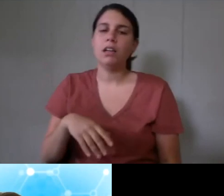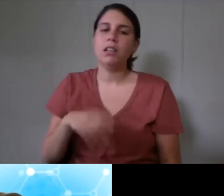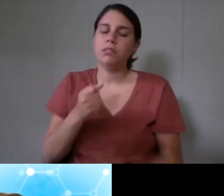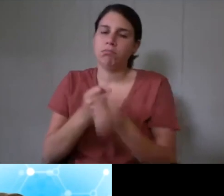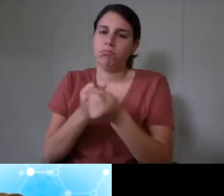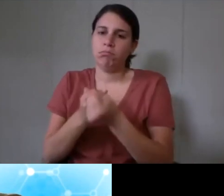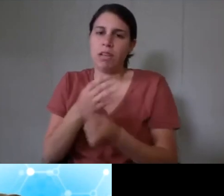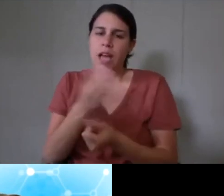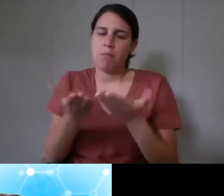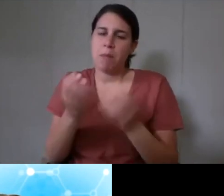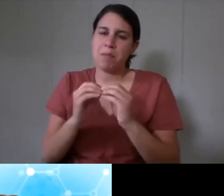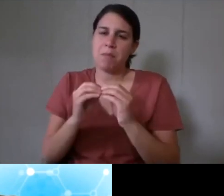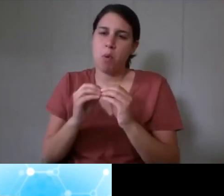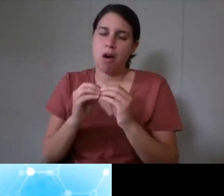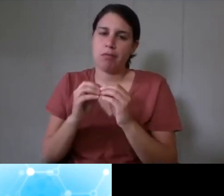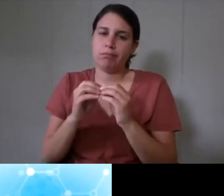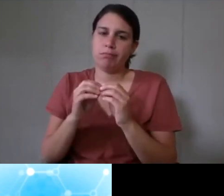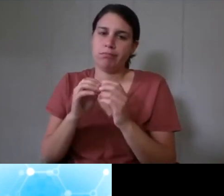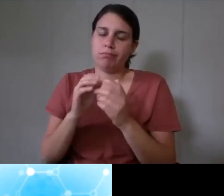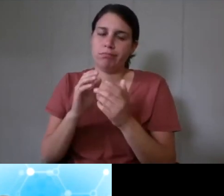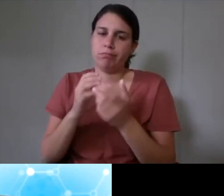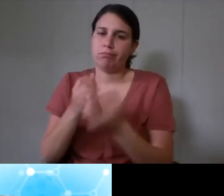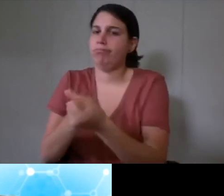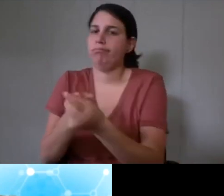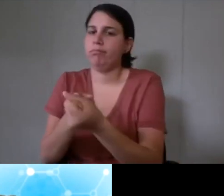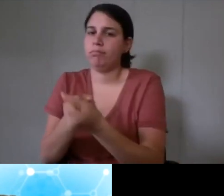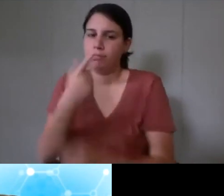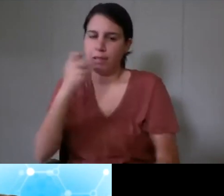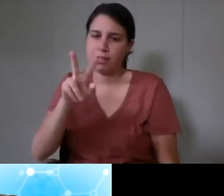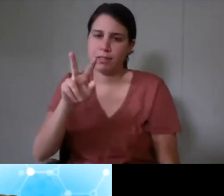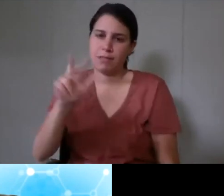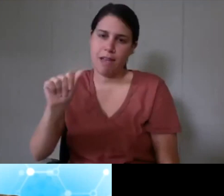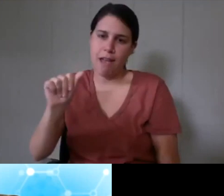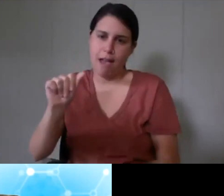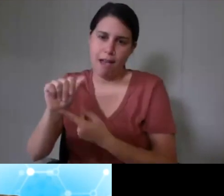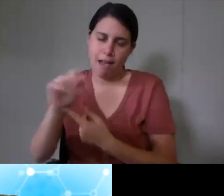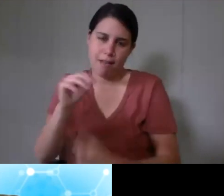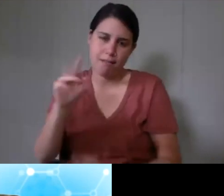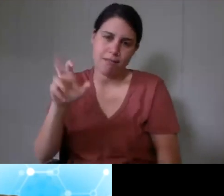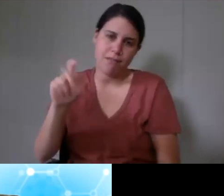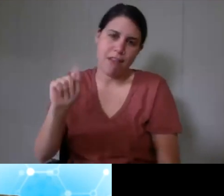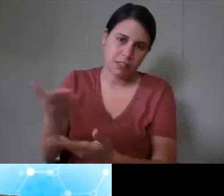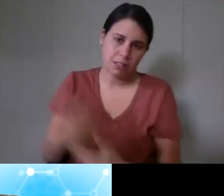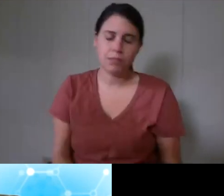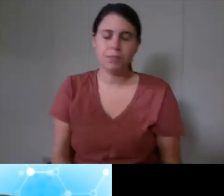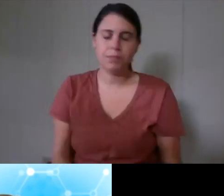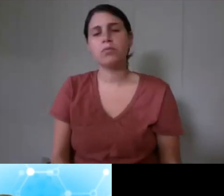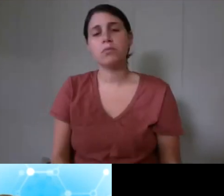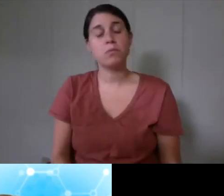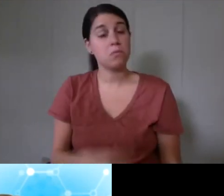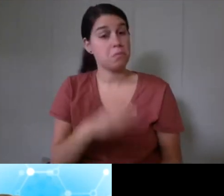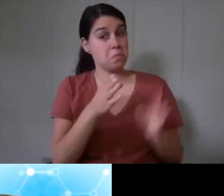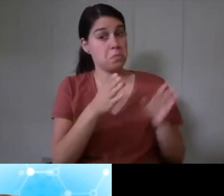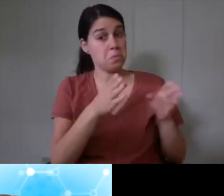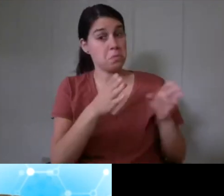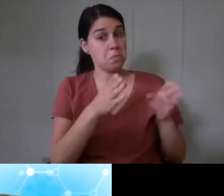more outreach efforts, being a veteran than you would otherwise. I'm not sure if